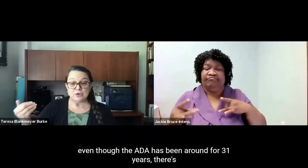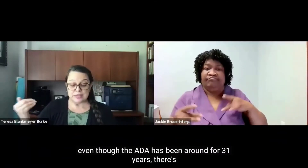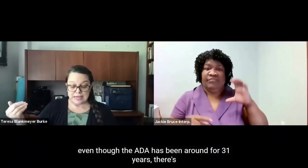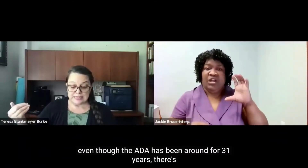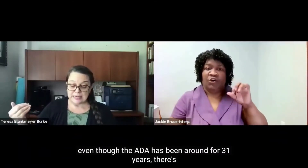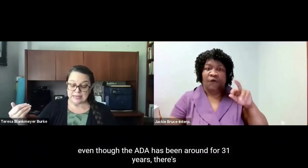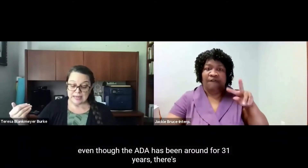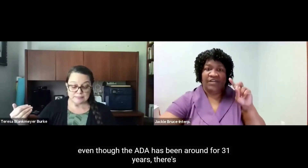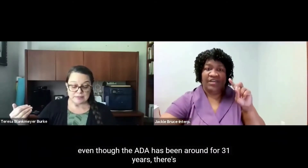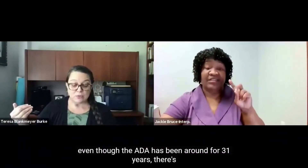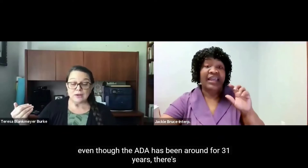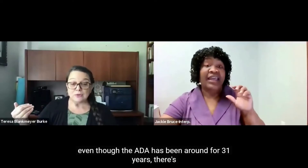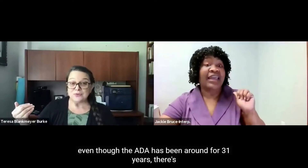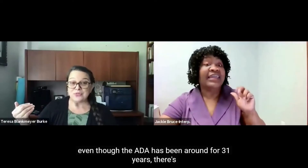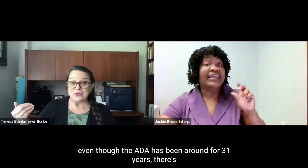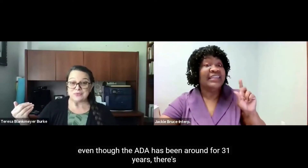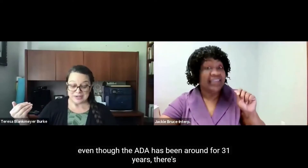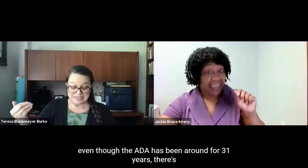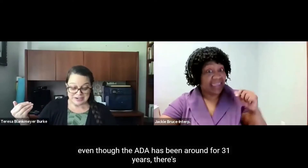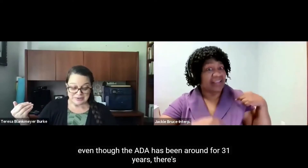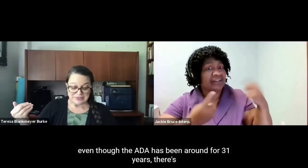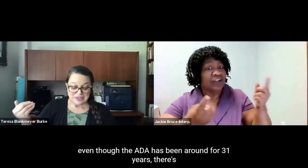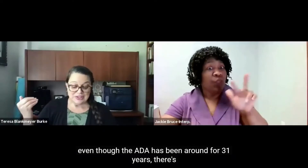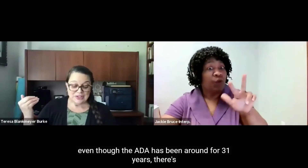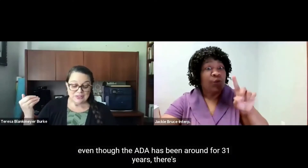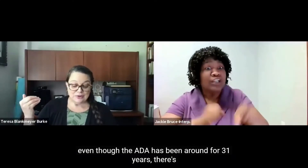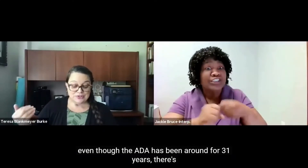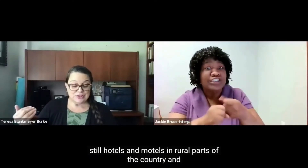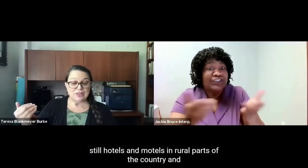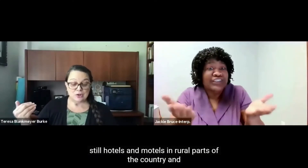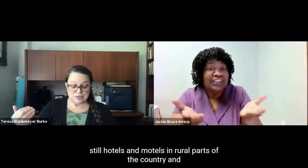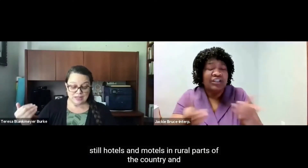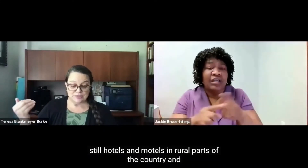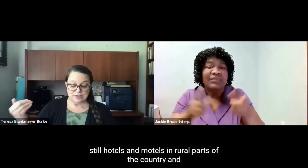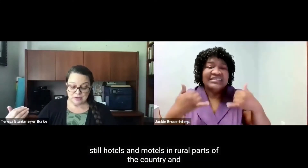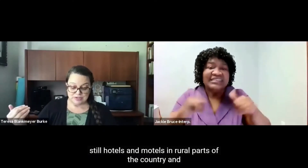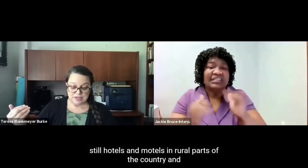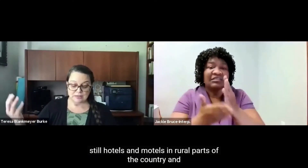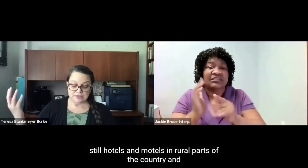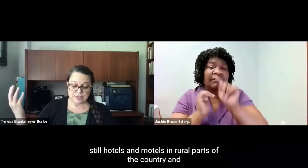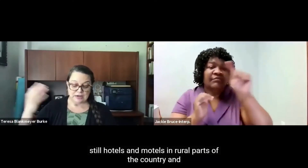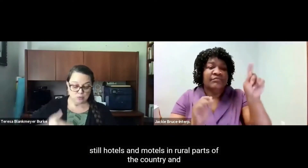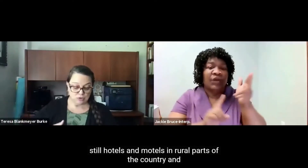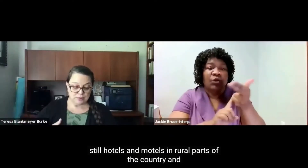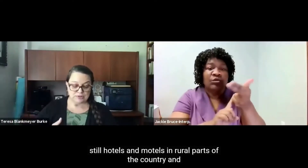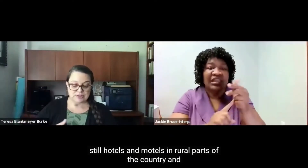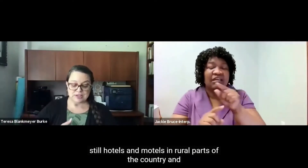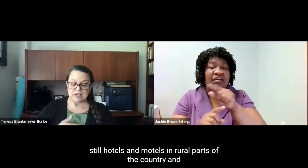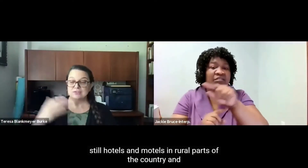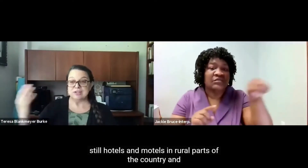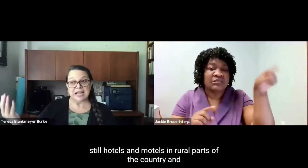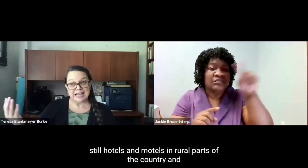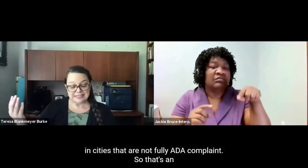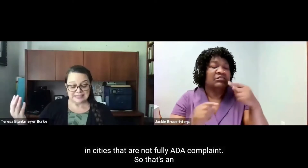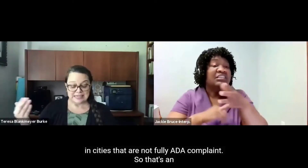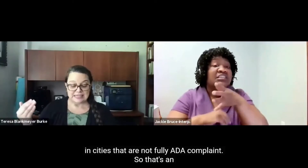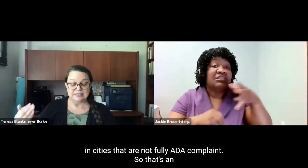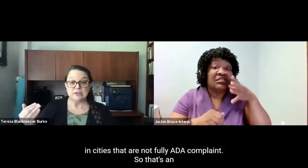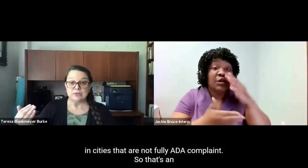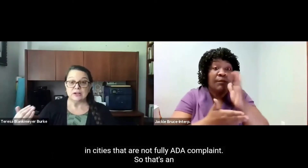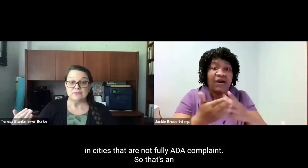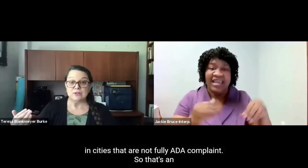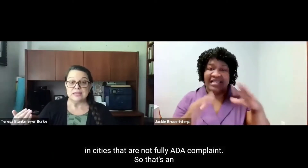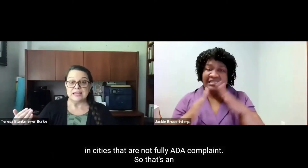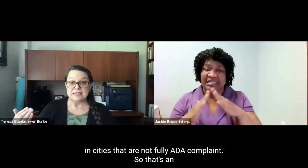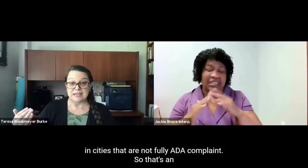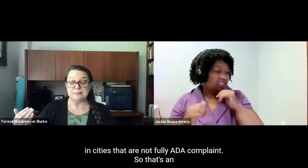even though the ADA has been around for 31 years, there are still hotels and motels in rural parts of the country and in cities